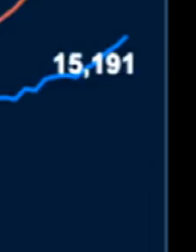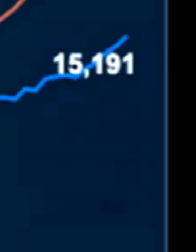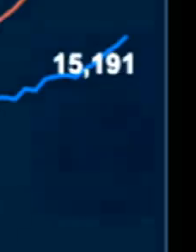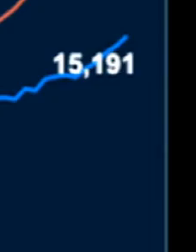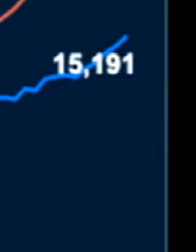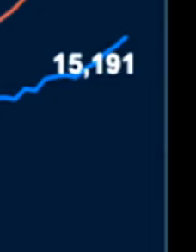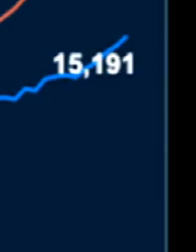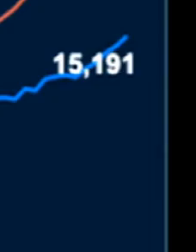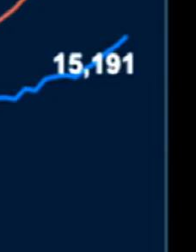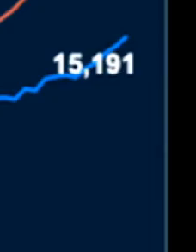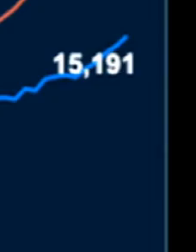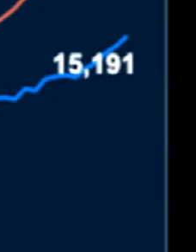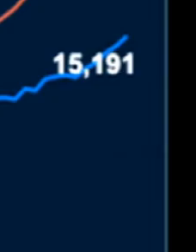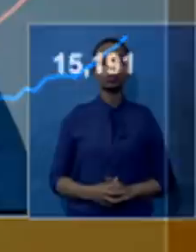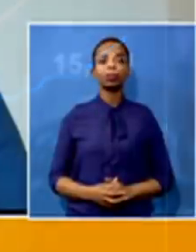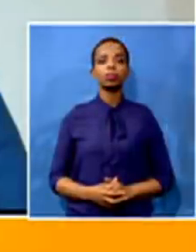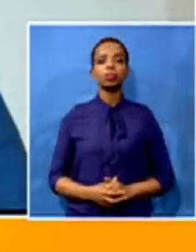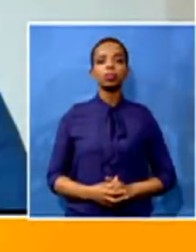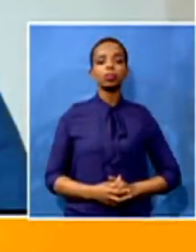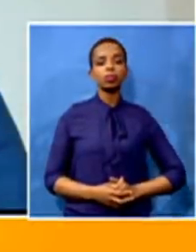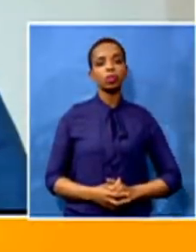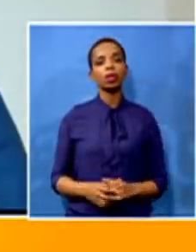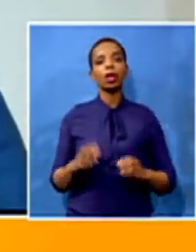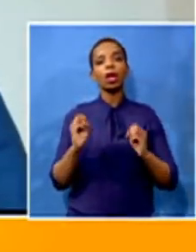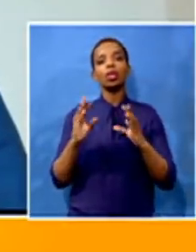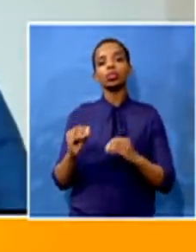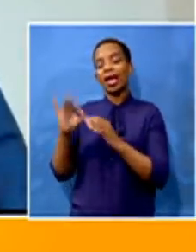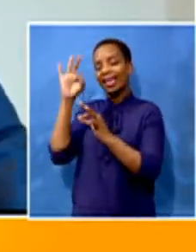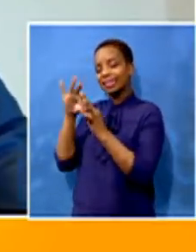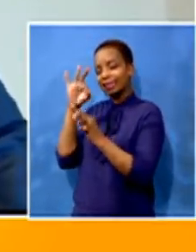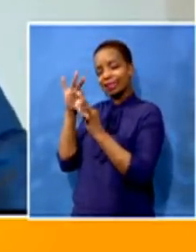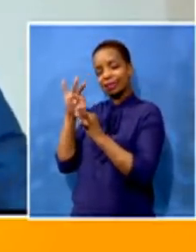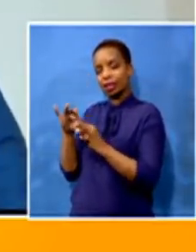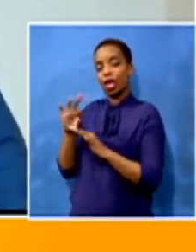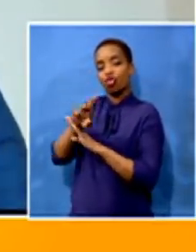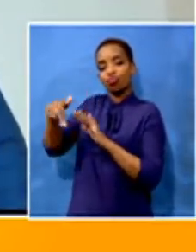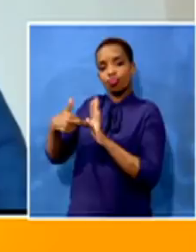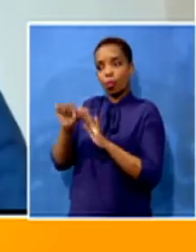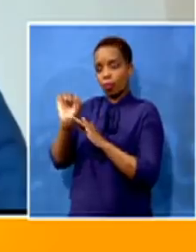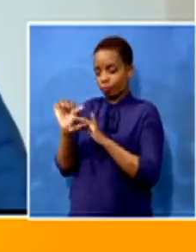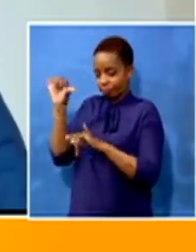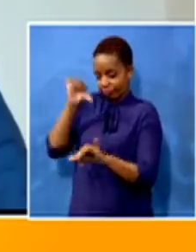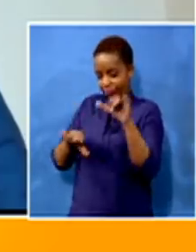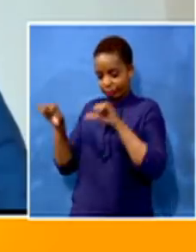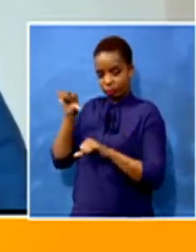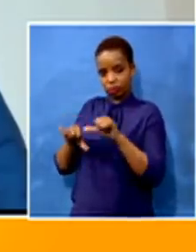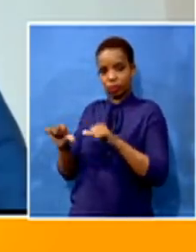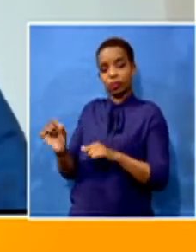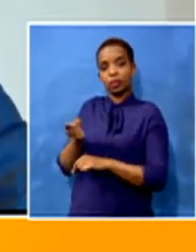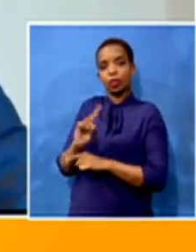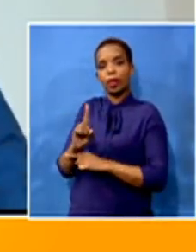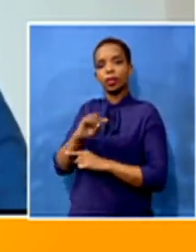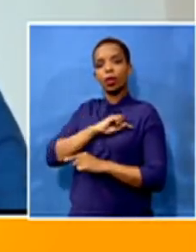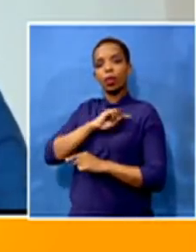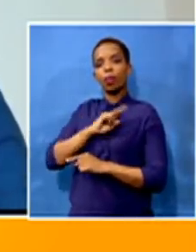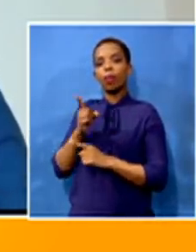across the country. So what exactly is the role of science in an instance like this, where you have